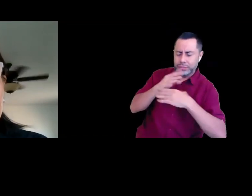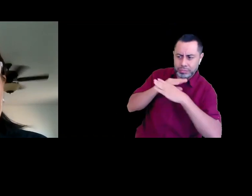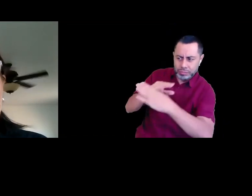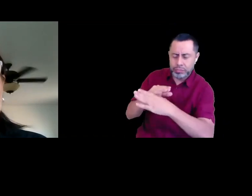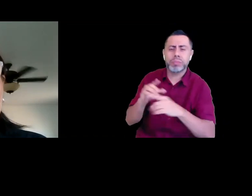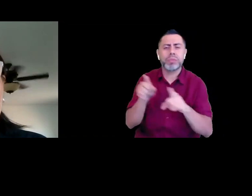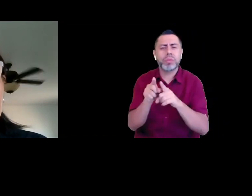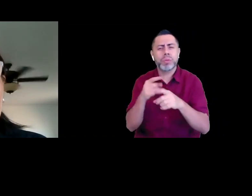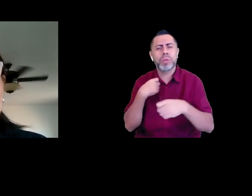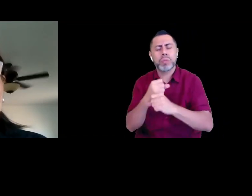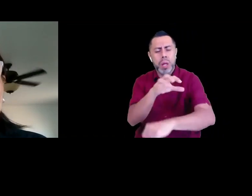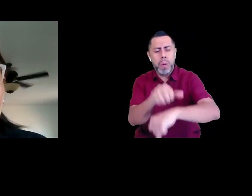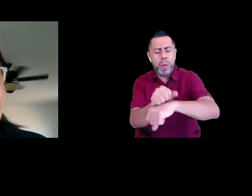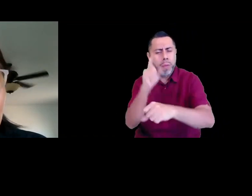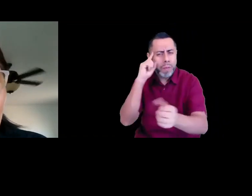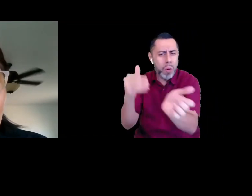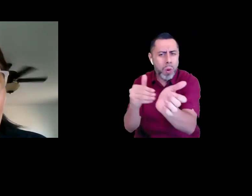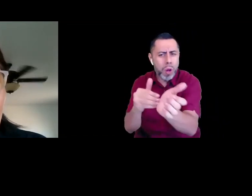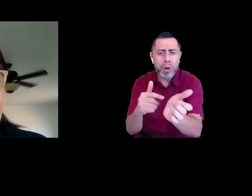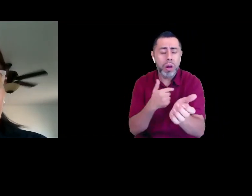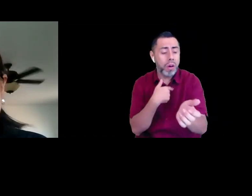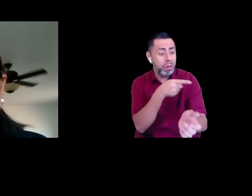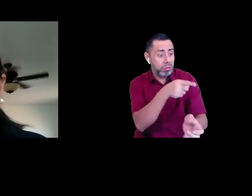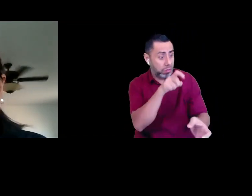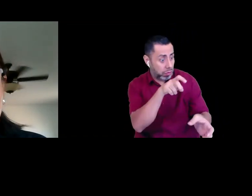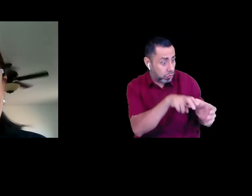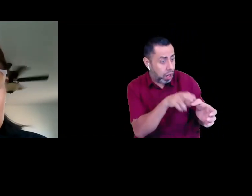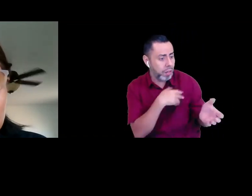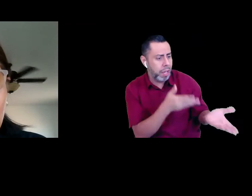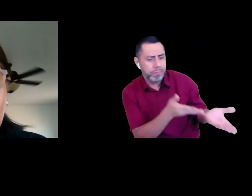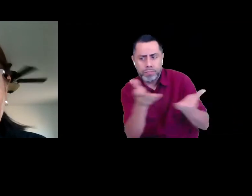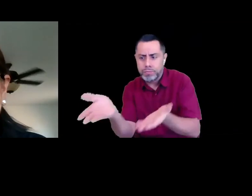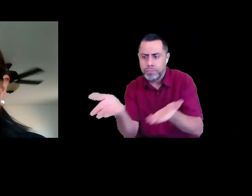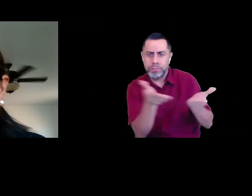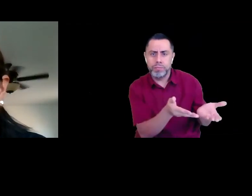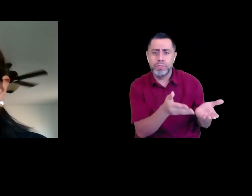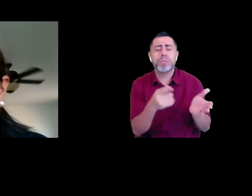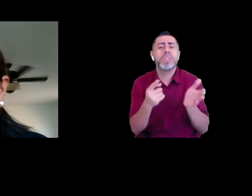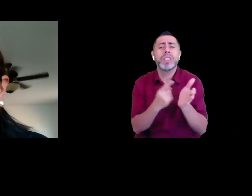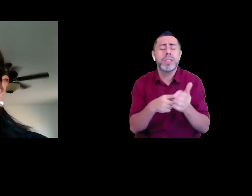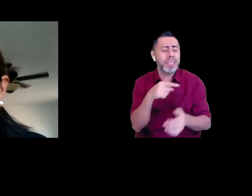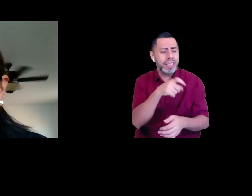just helping with home care, maybe a foot soak, or